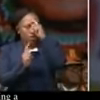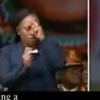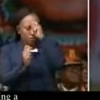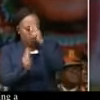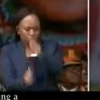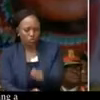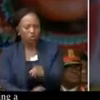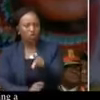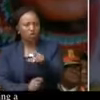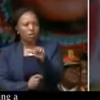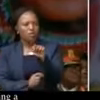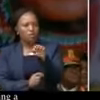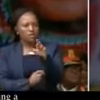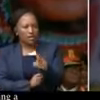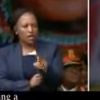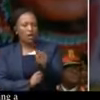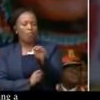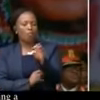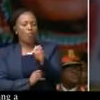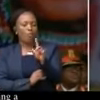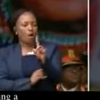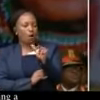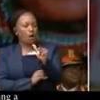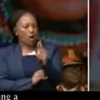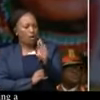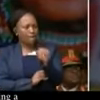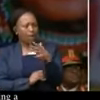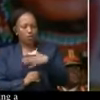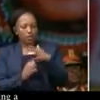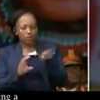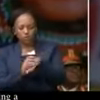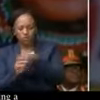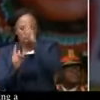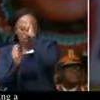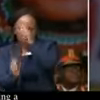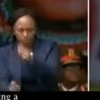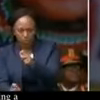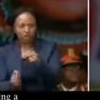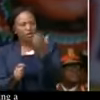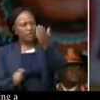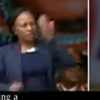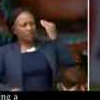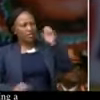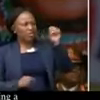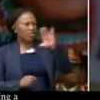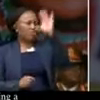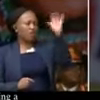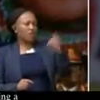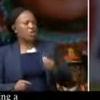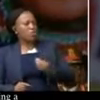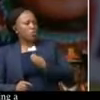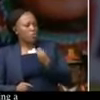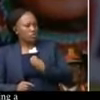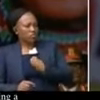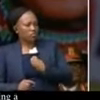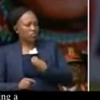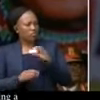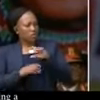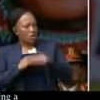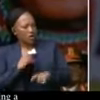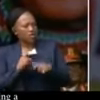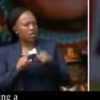Mokaba at his funeral, despite the fact that you molded his politics in the South African Youth Congress and the